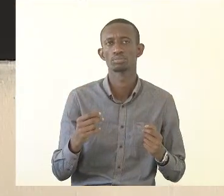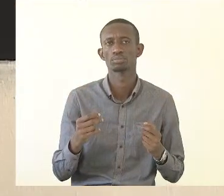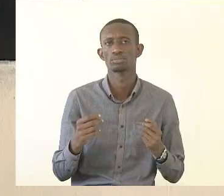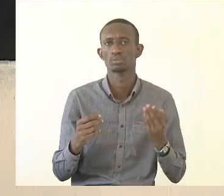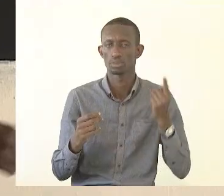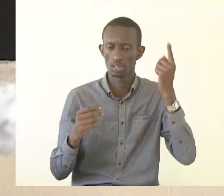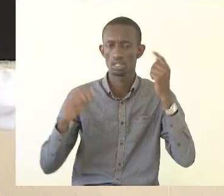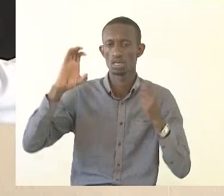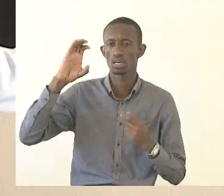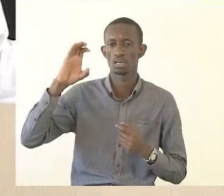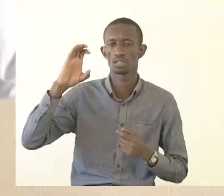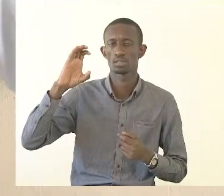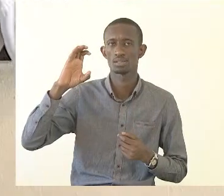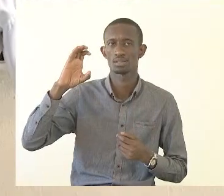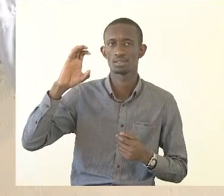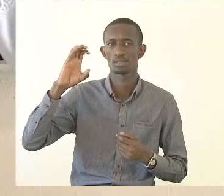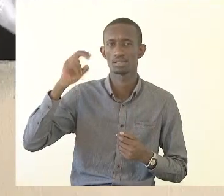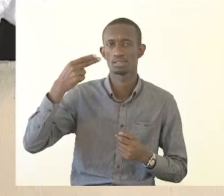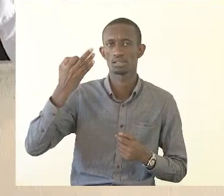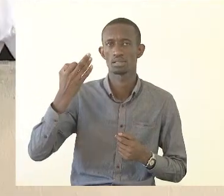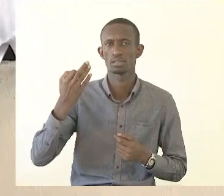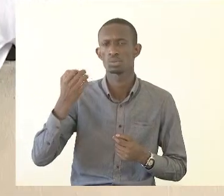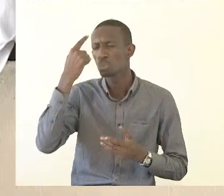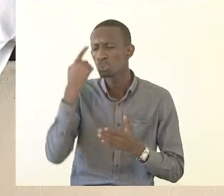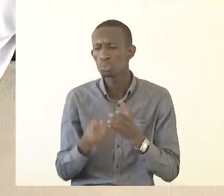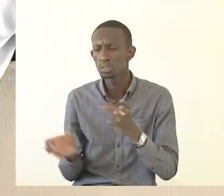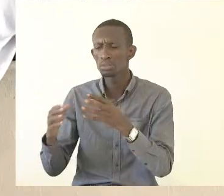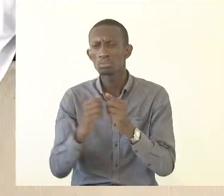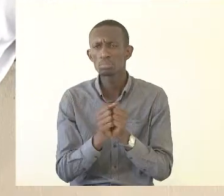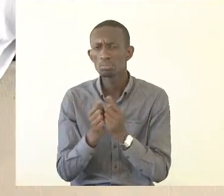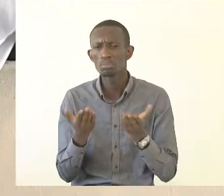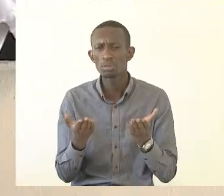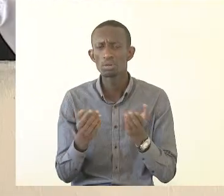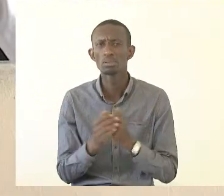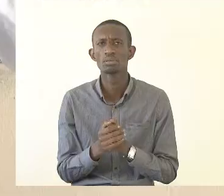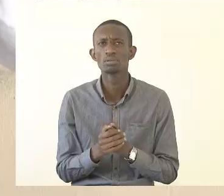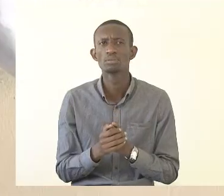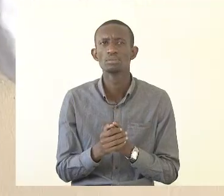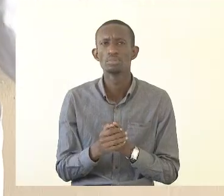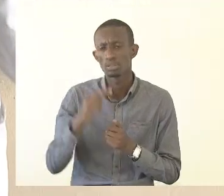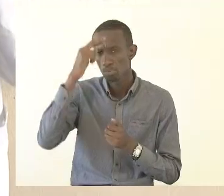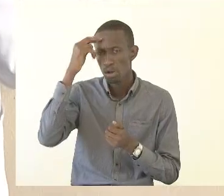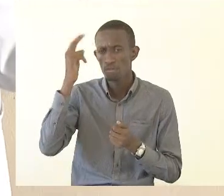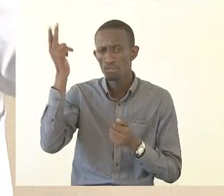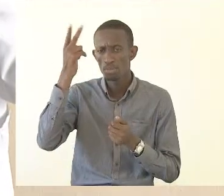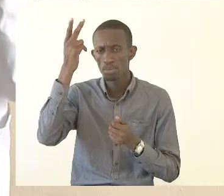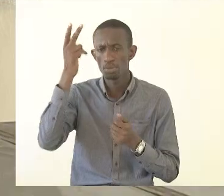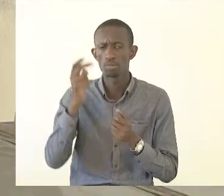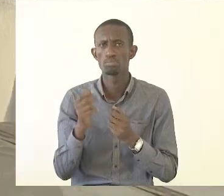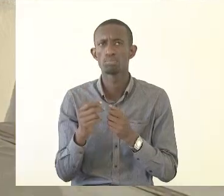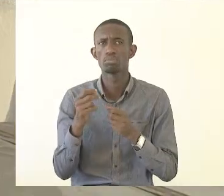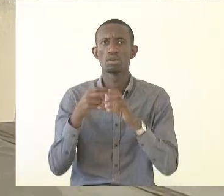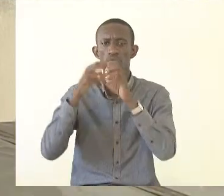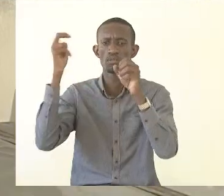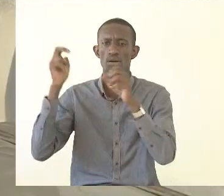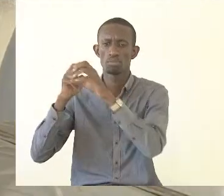hydrogen, which combines with this one, because it combines with the, you see this one has been moved,